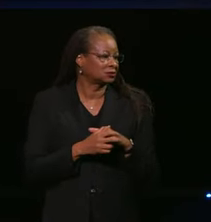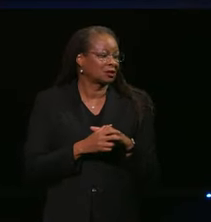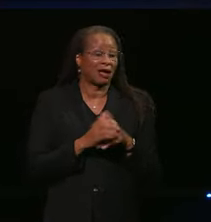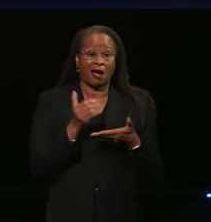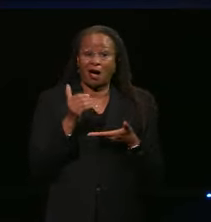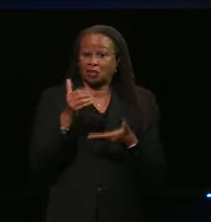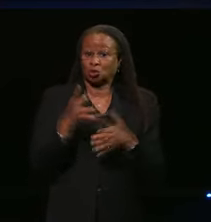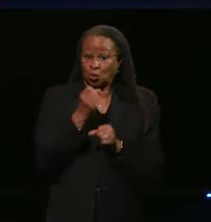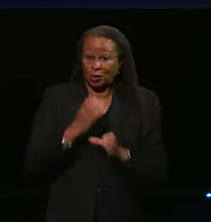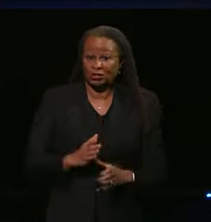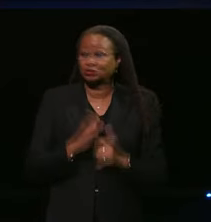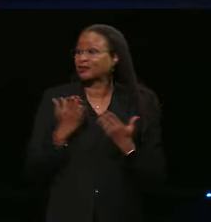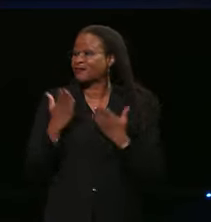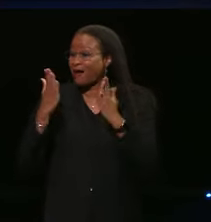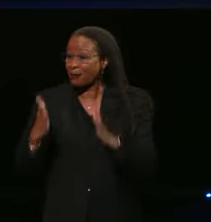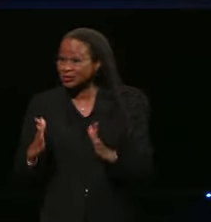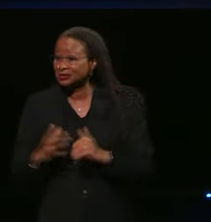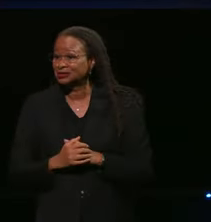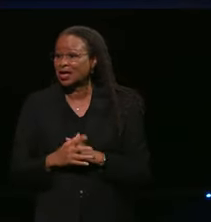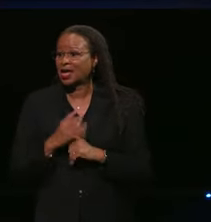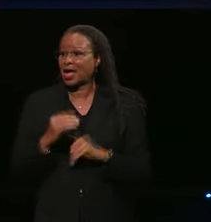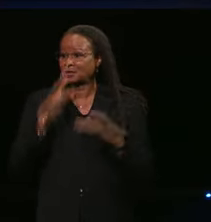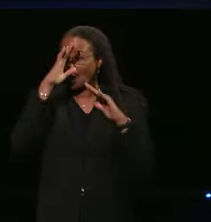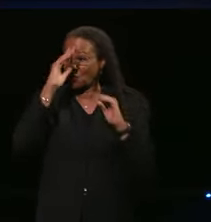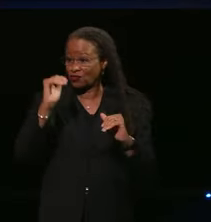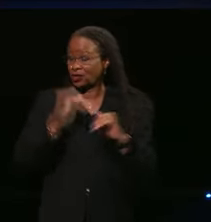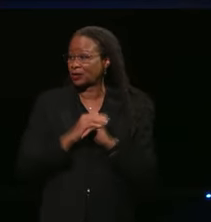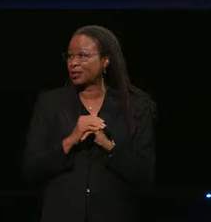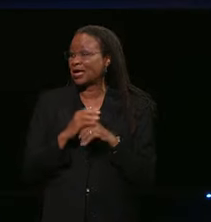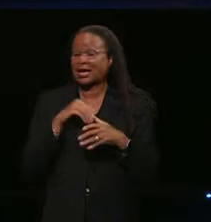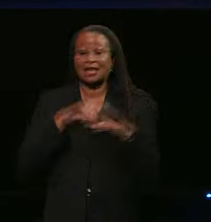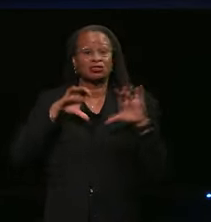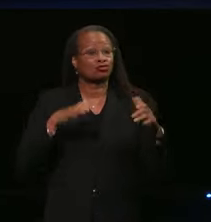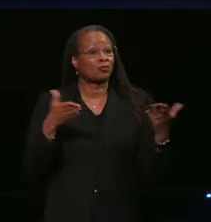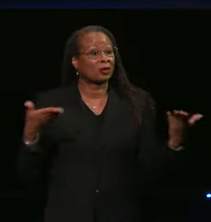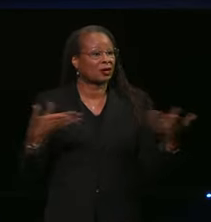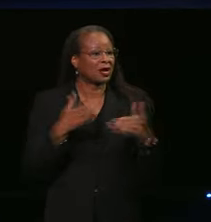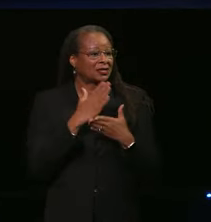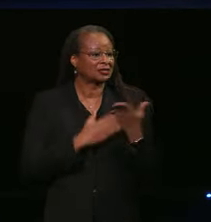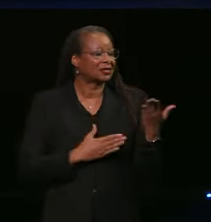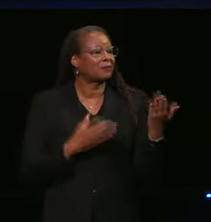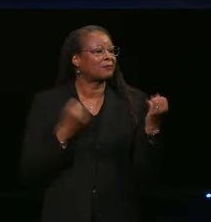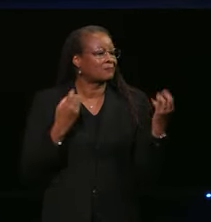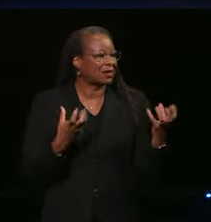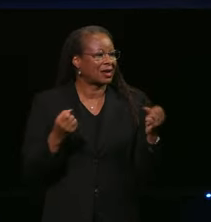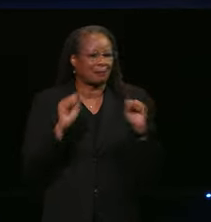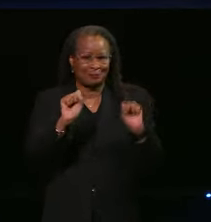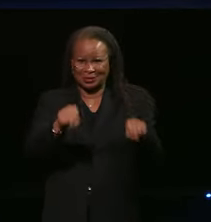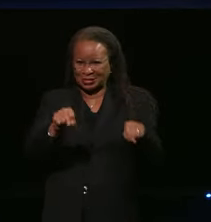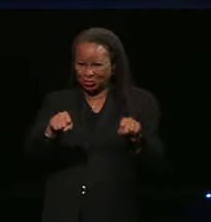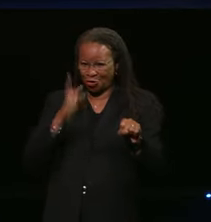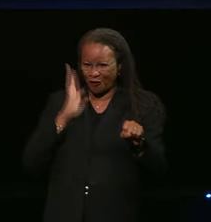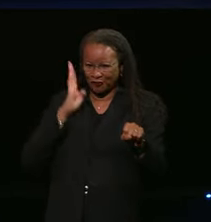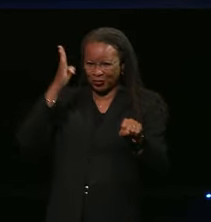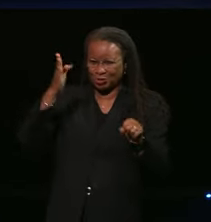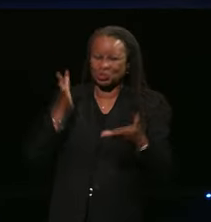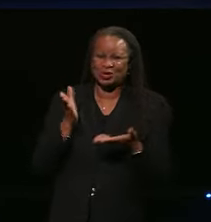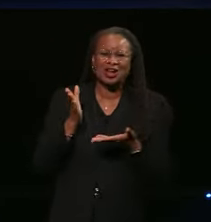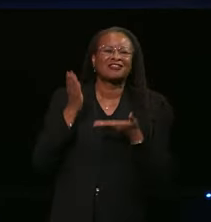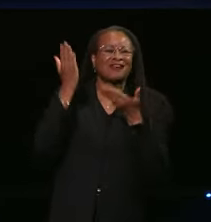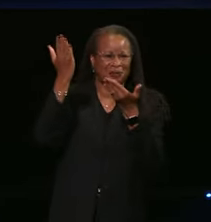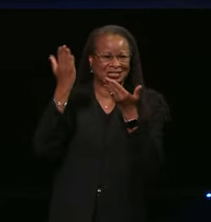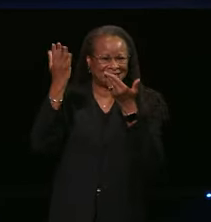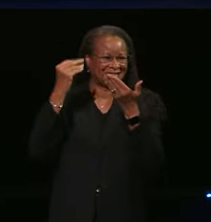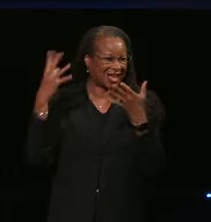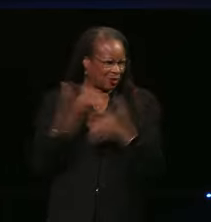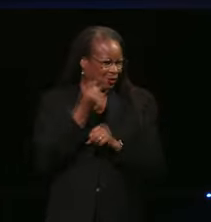Oscar winners. There's Oscar nominees, and hopefully within the group here, so many potential future nominees and Oscar